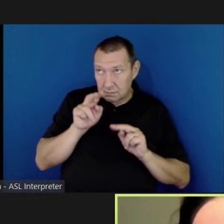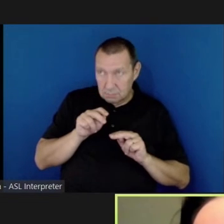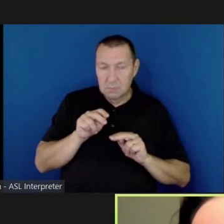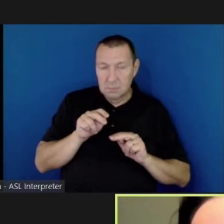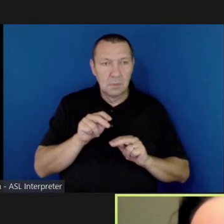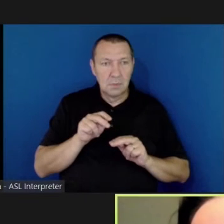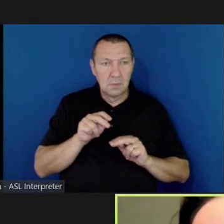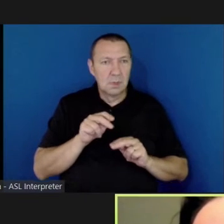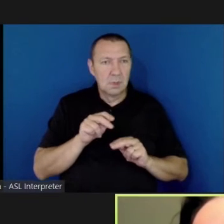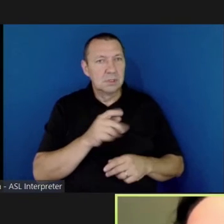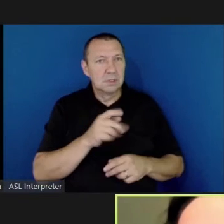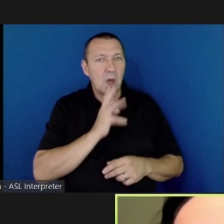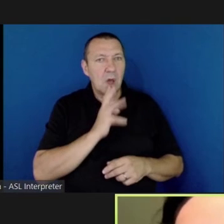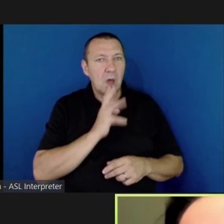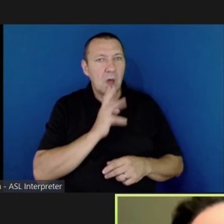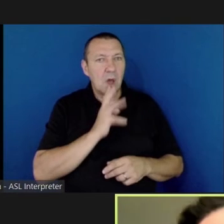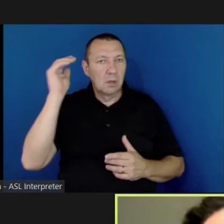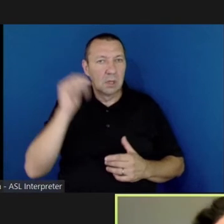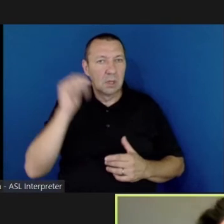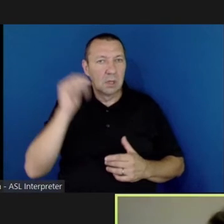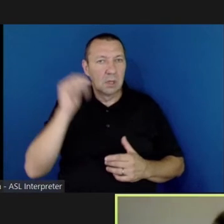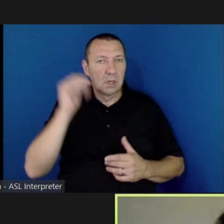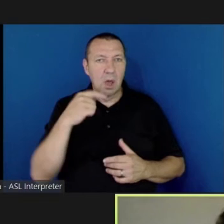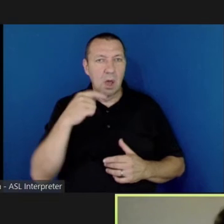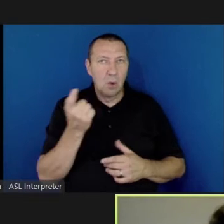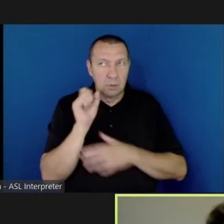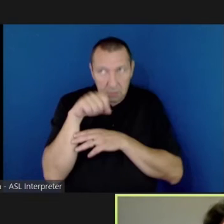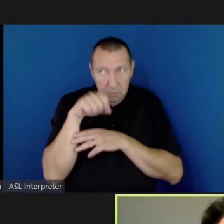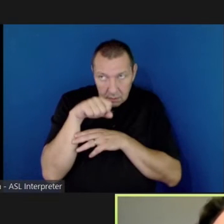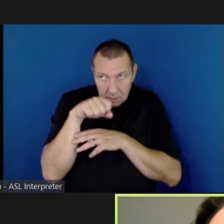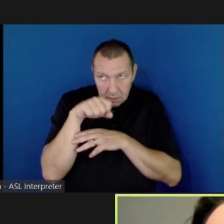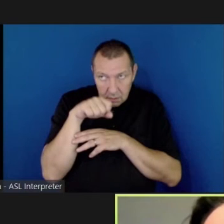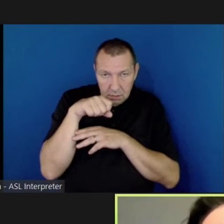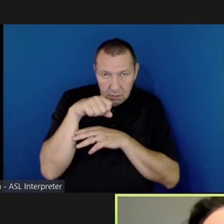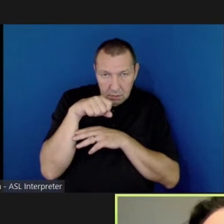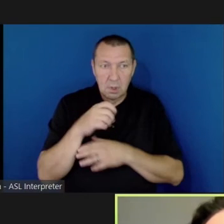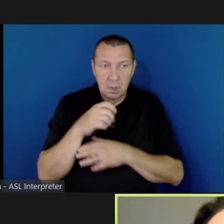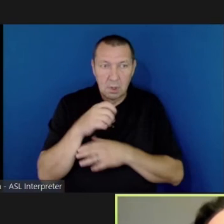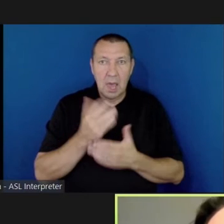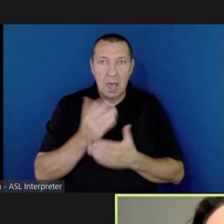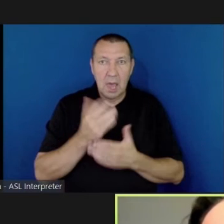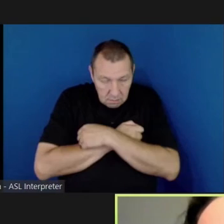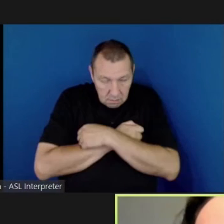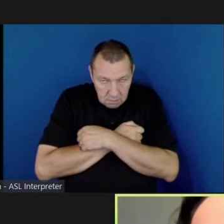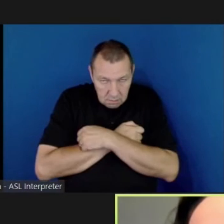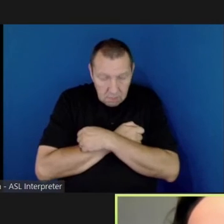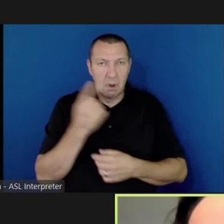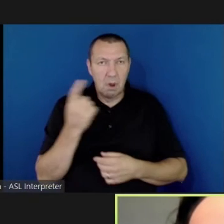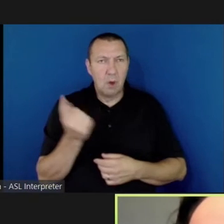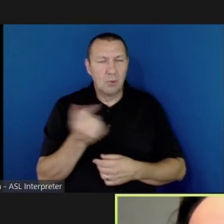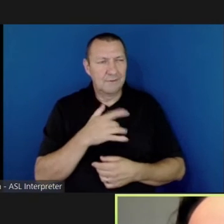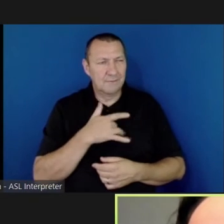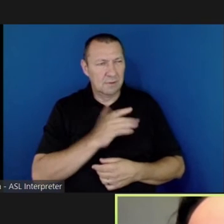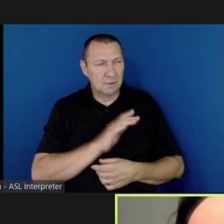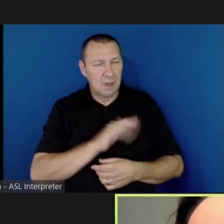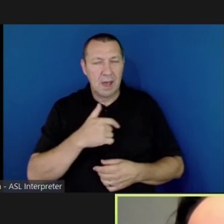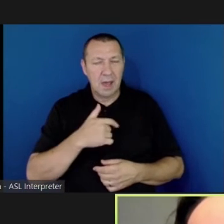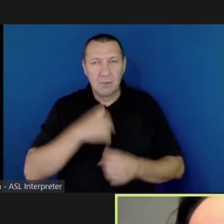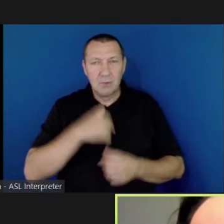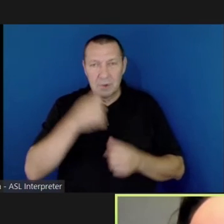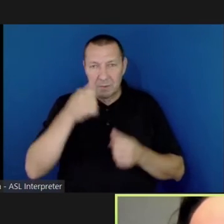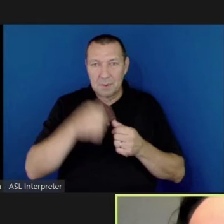speak to an adult without hunching over with her arms crossed. And I just remember Alejandra,